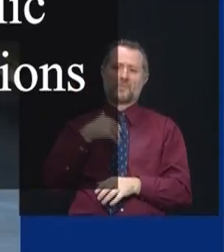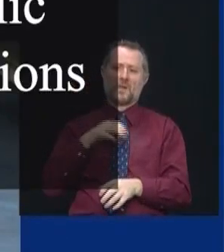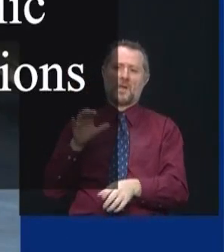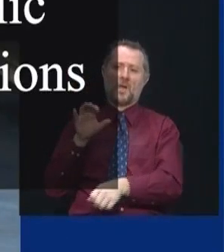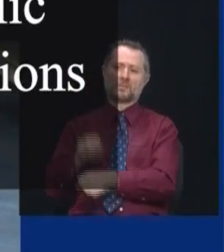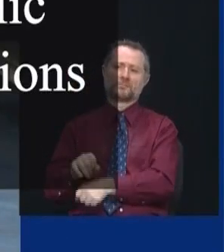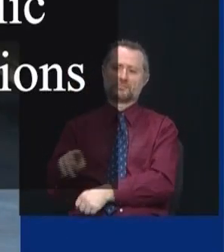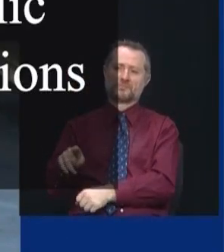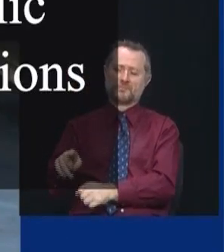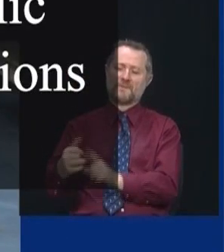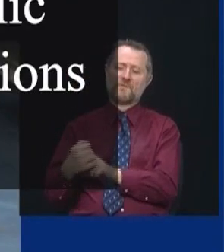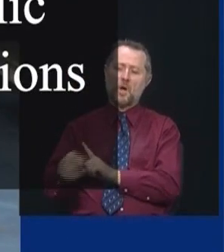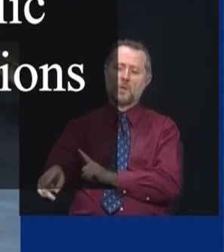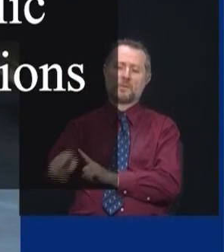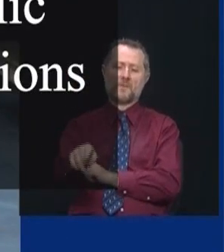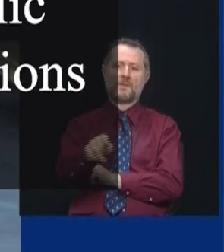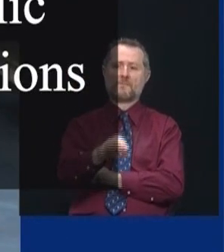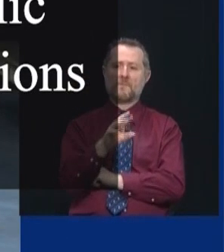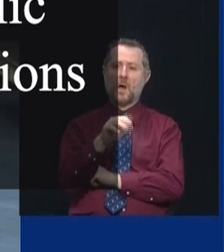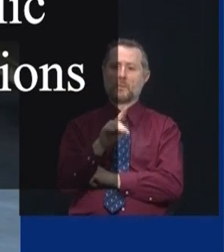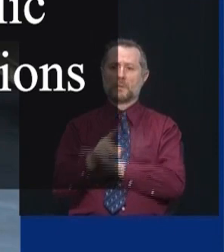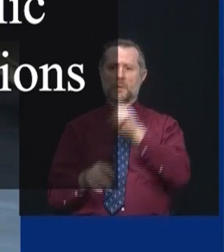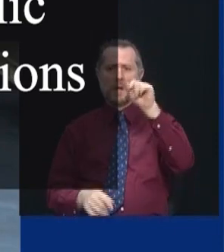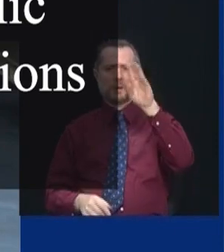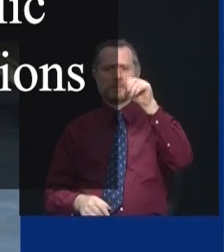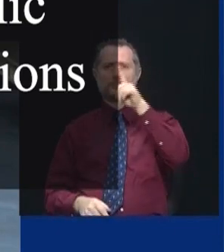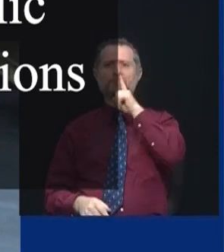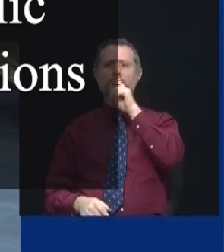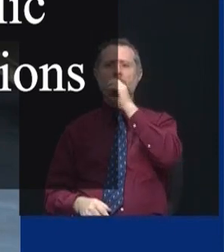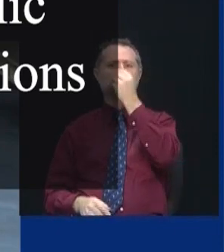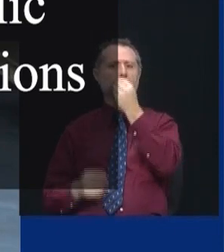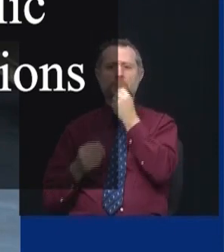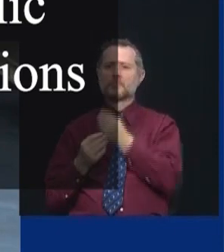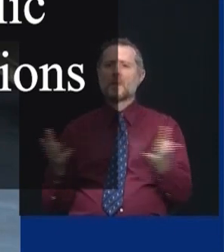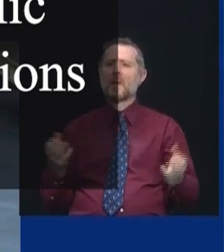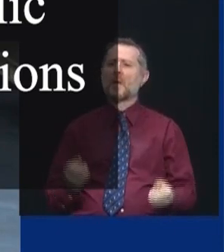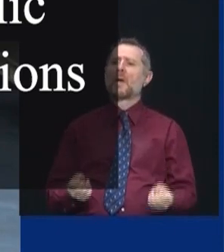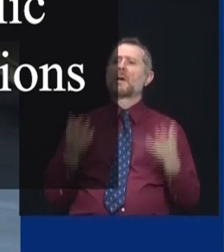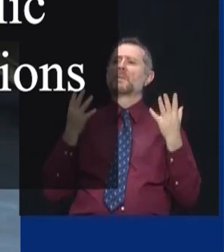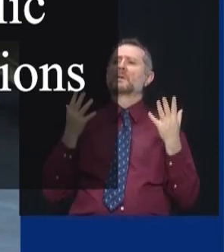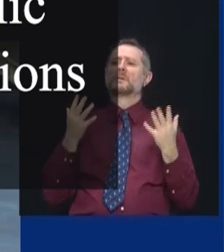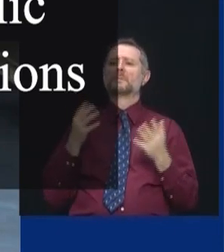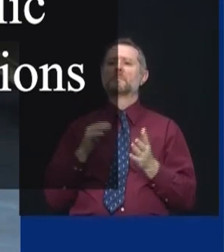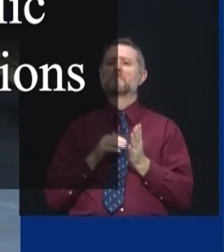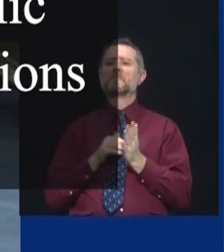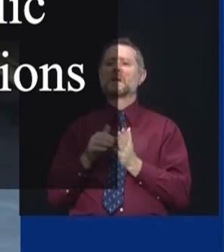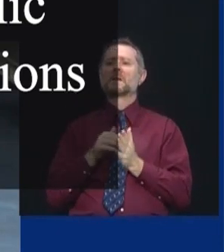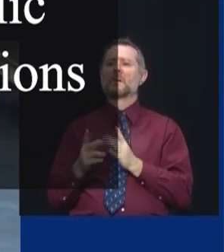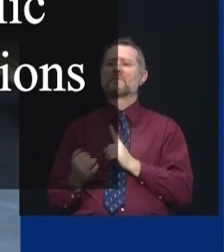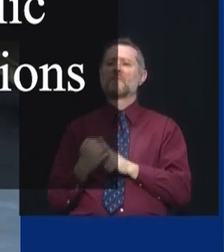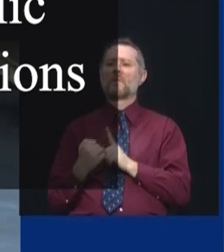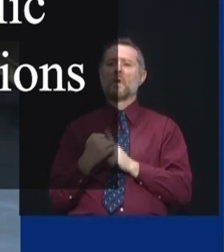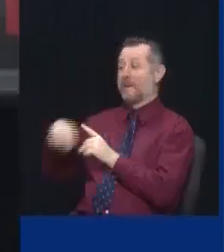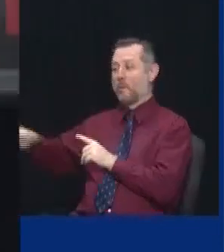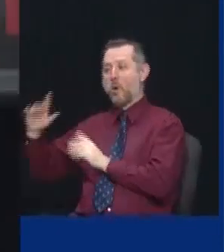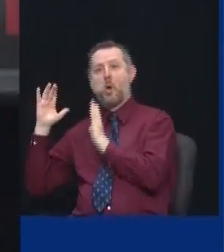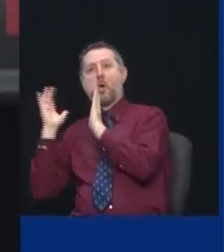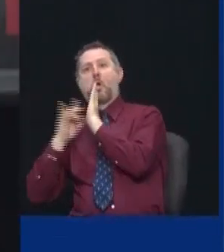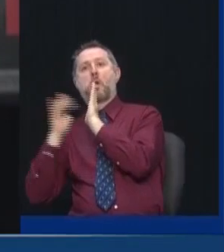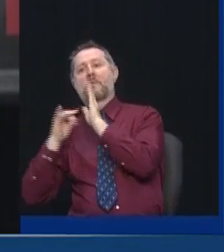Your administration won't tell the public how much fraud has gone out the door, how many millions or billions has gone out the door to fraudsters.